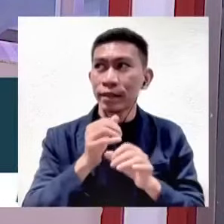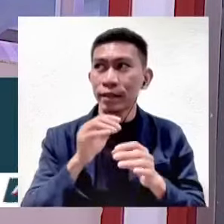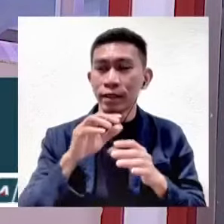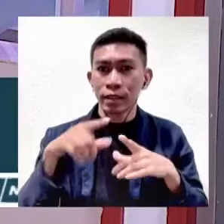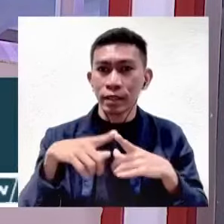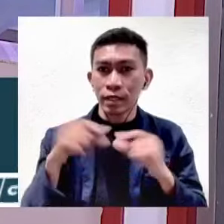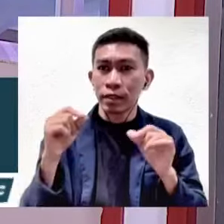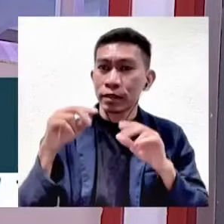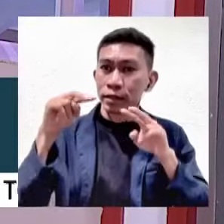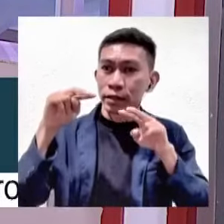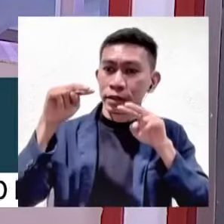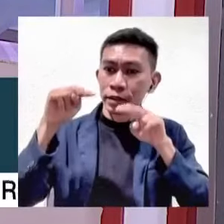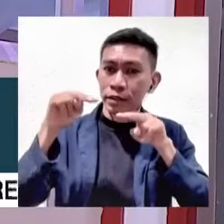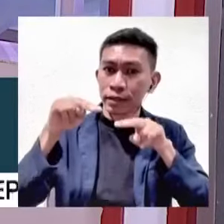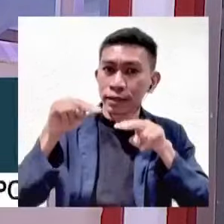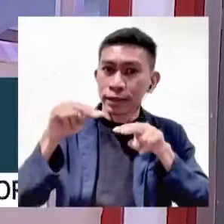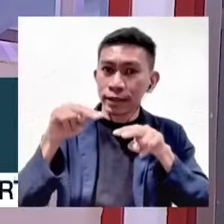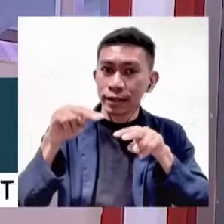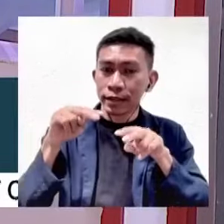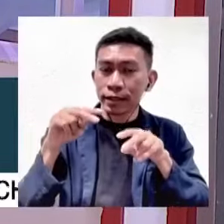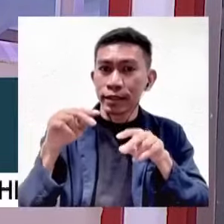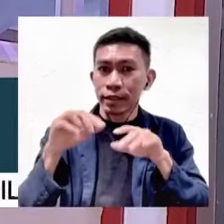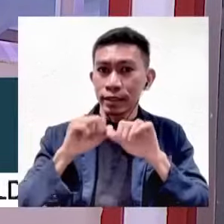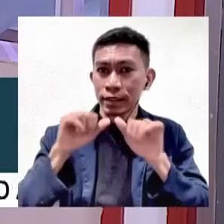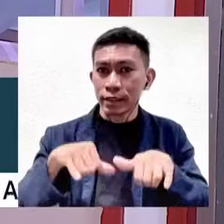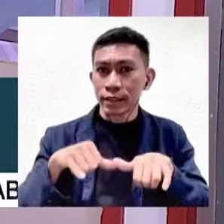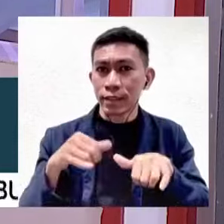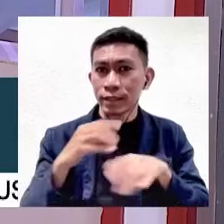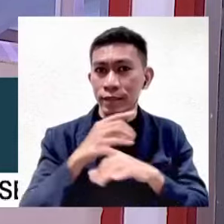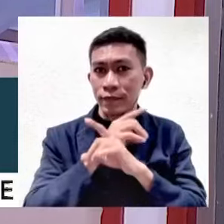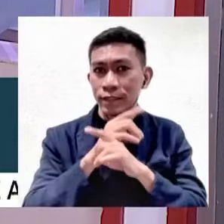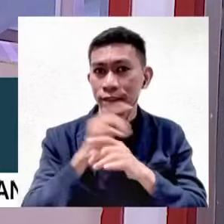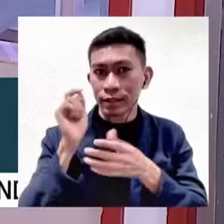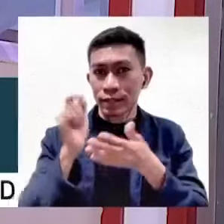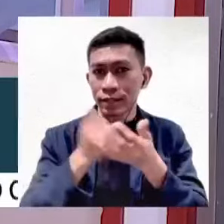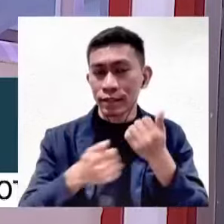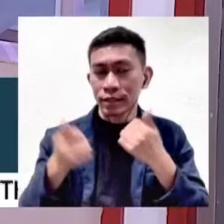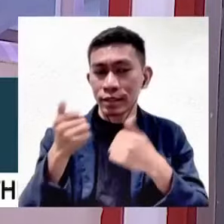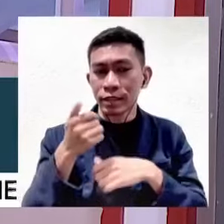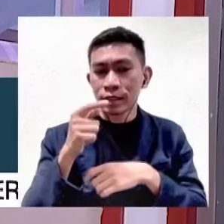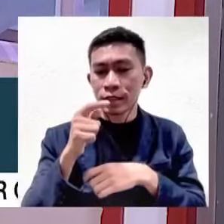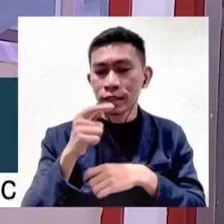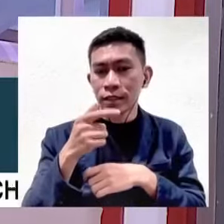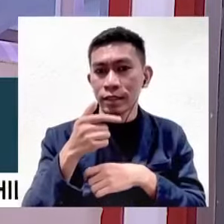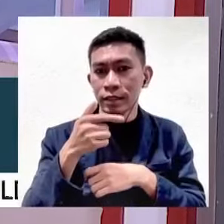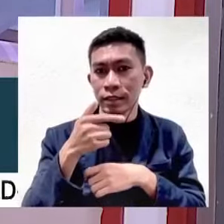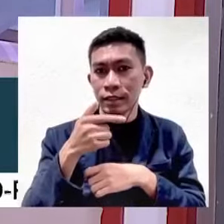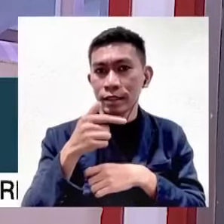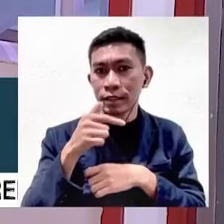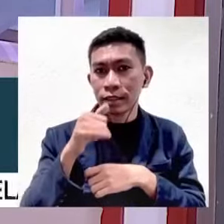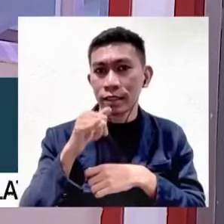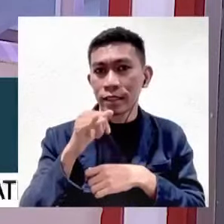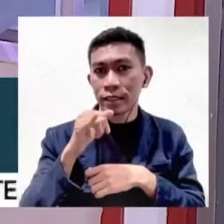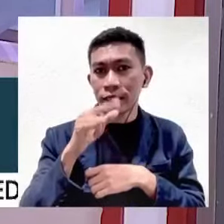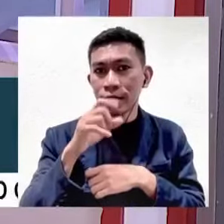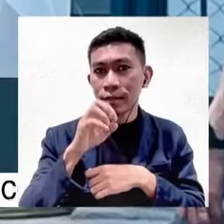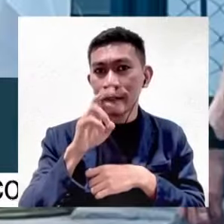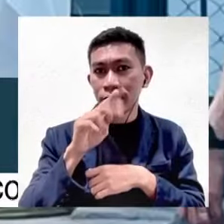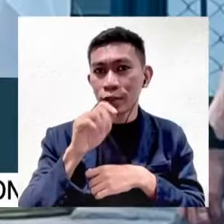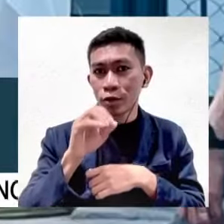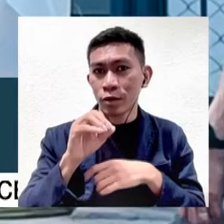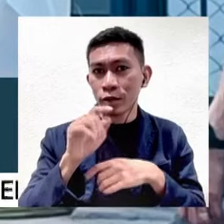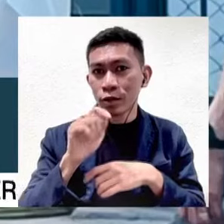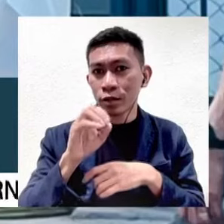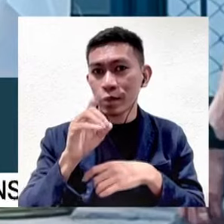surveillance radar system. Defense Secretary Gilberto Teodoro Jr. led the ceremonial acceptance and turnover at the Wallace Air